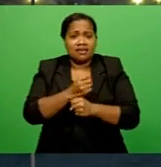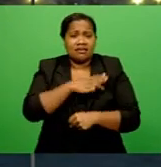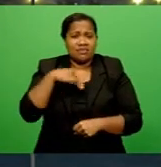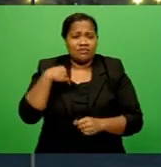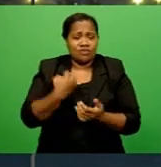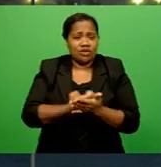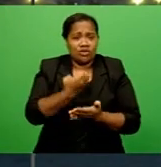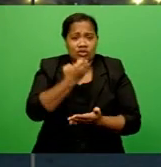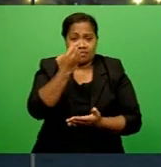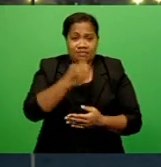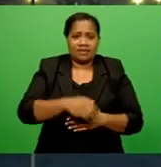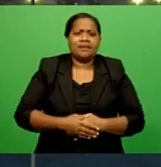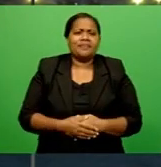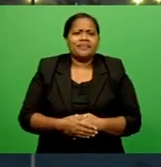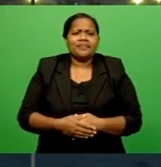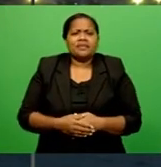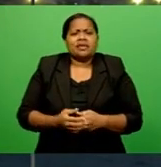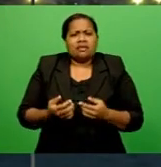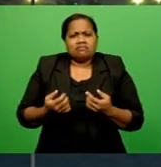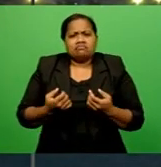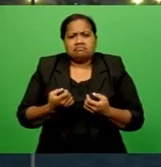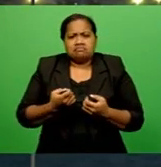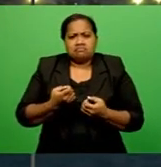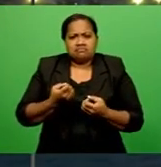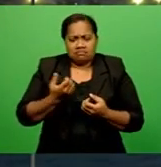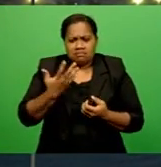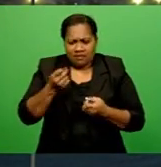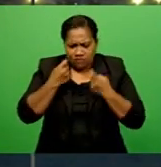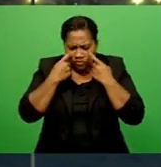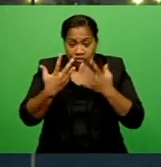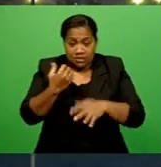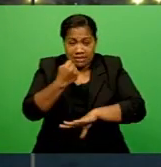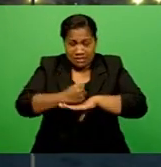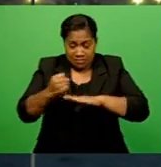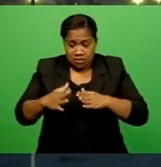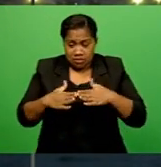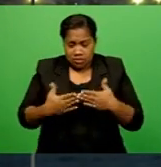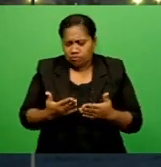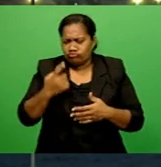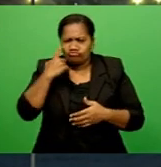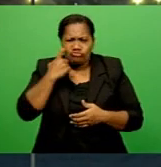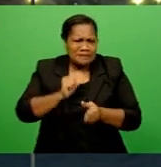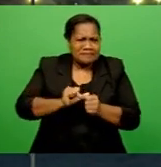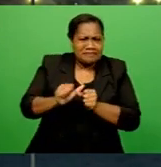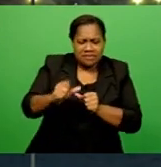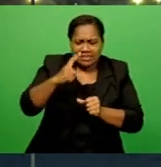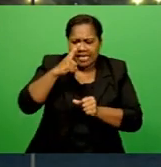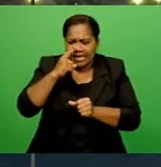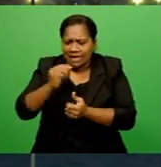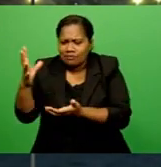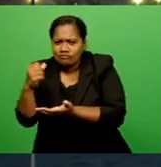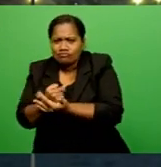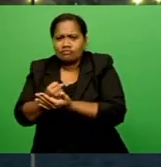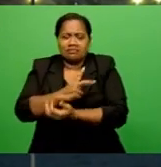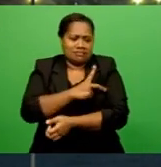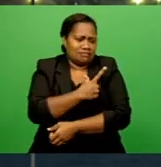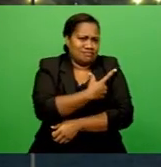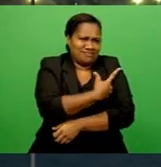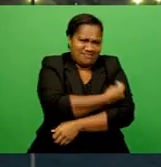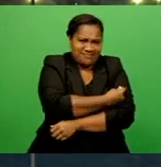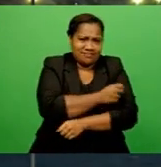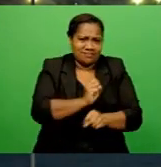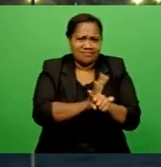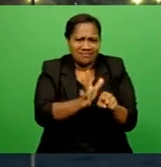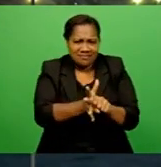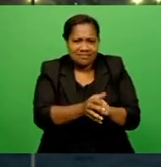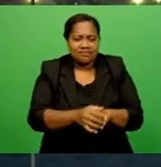for Economy, Aya Syed Kayum, has indicated that the government is trying its best to access the COVID-19 vaccine. Syed Kayum says